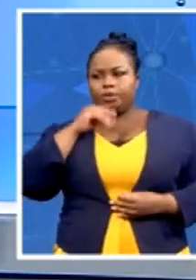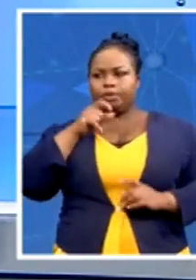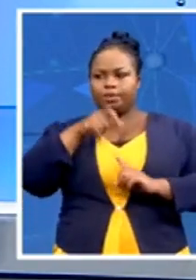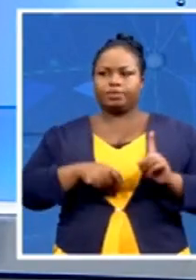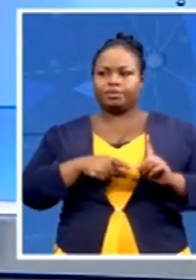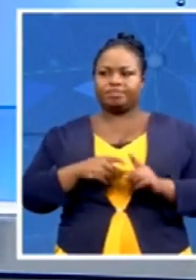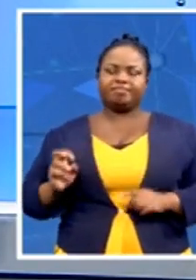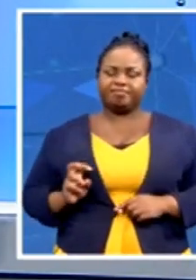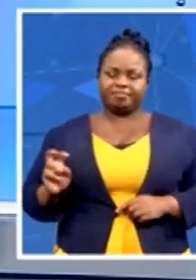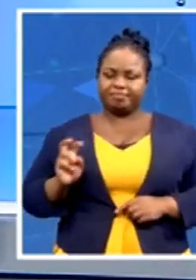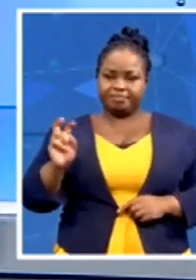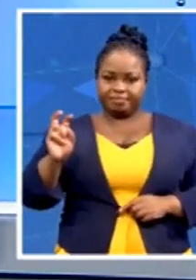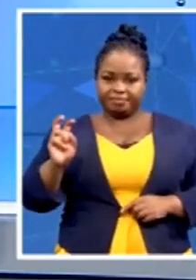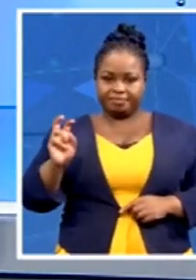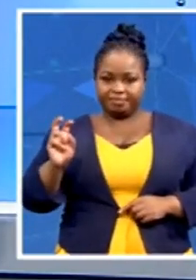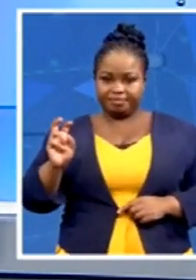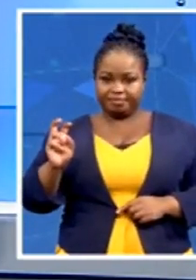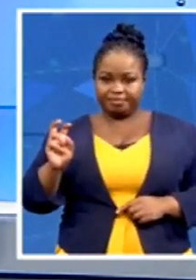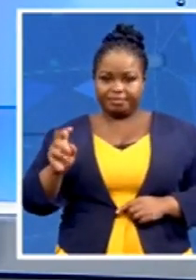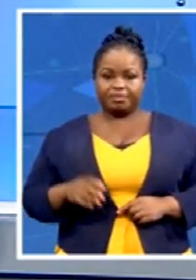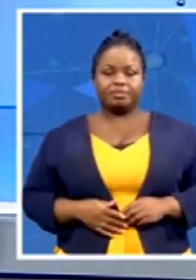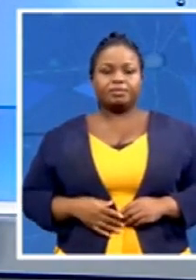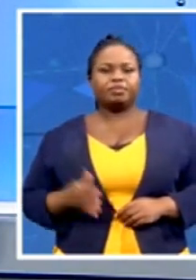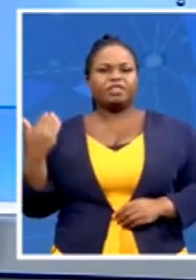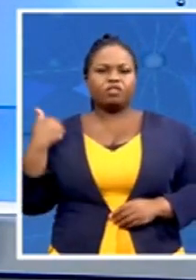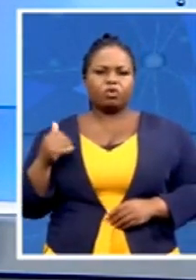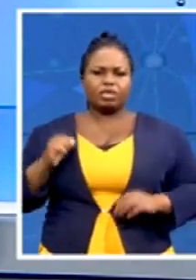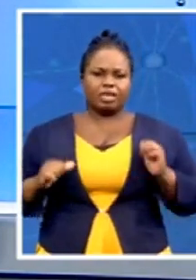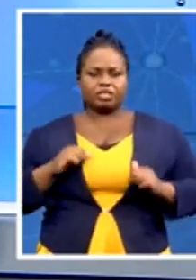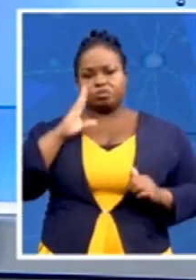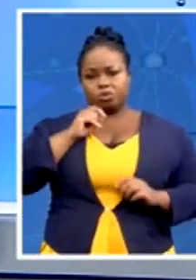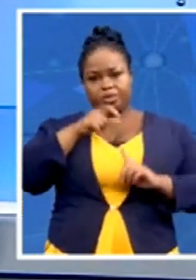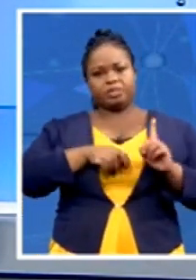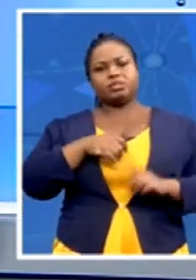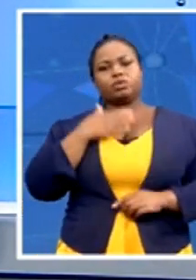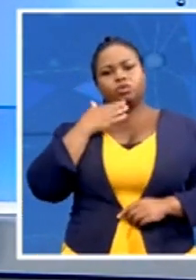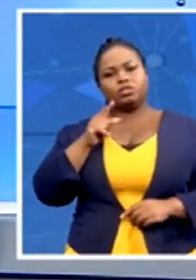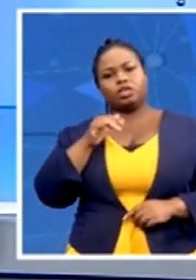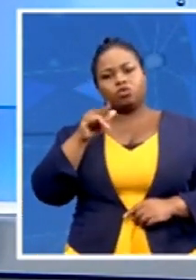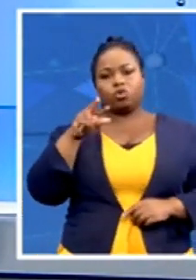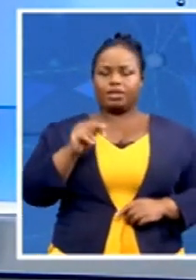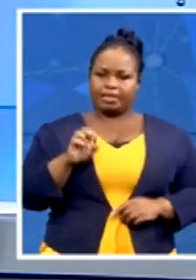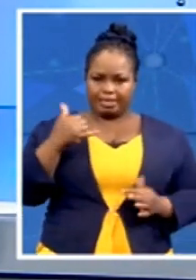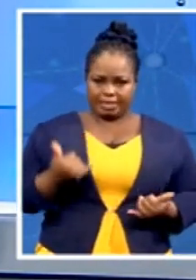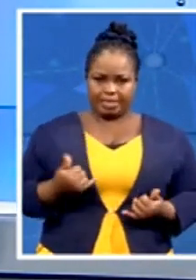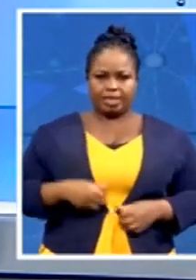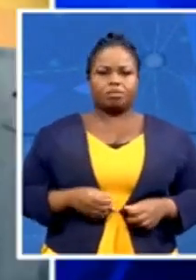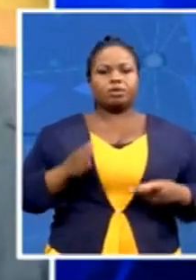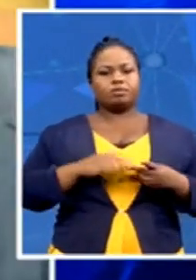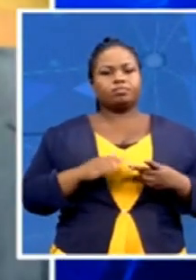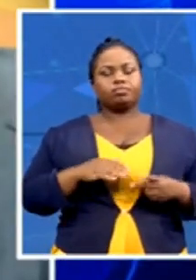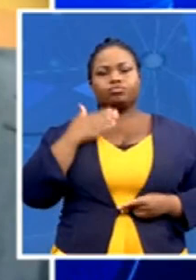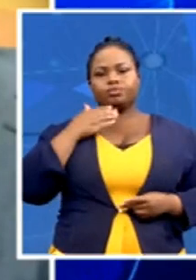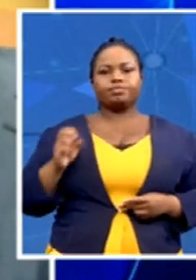Well, following the interview you had earlier with the acting spokesperson in the presidency with Tyrone Seale, we now speak to the spokesperson of the SIU, Kaizer Kganyago, on